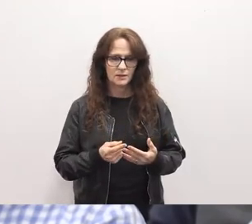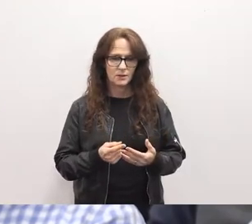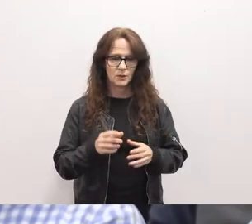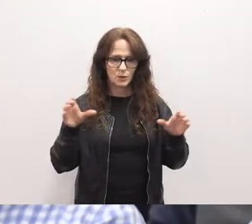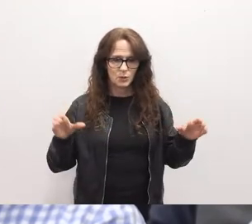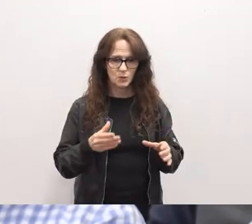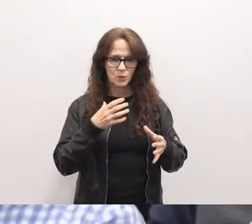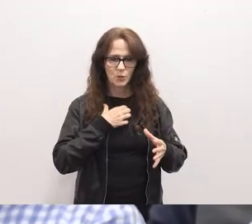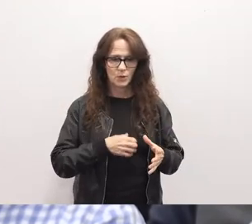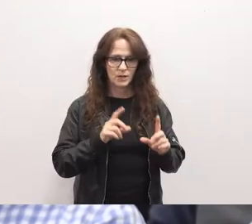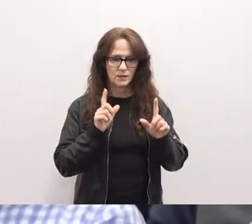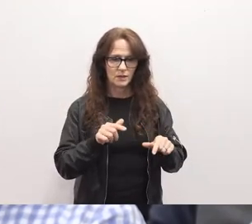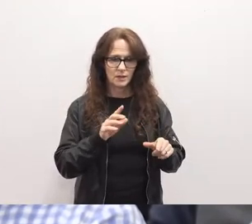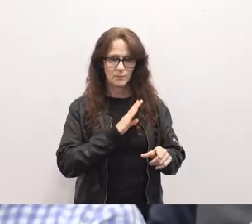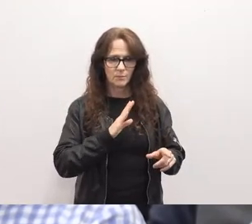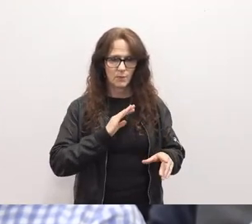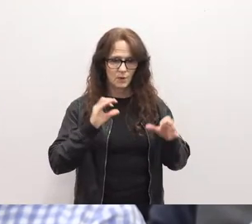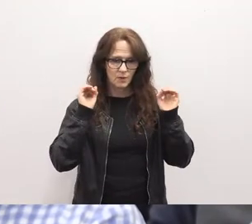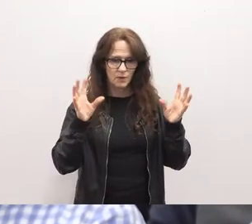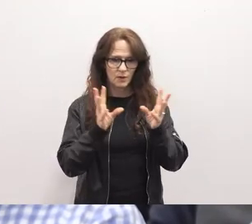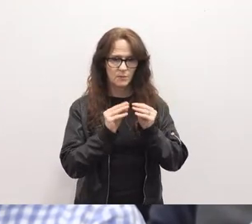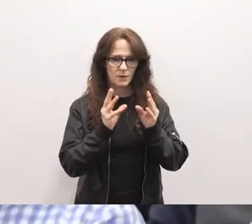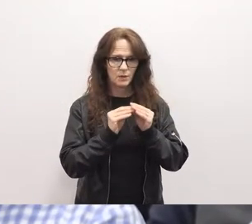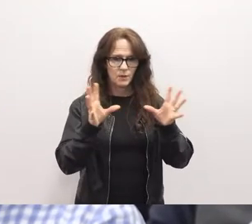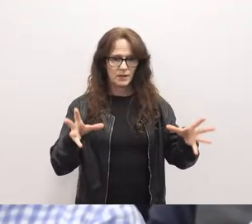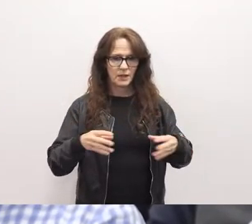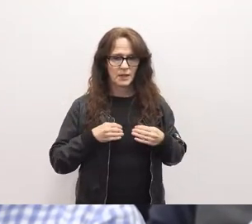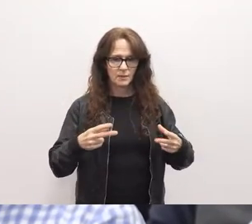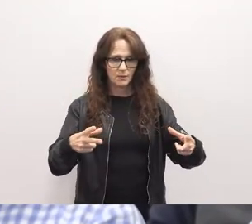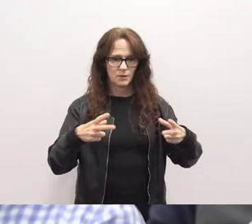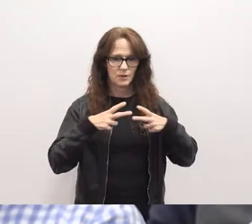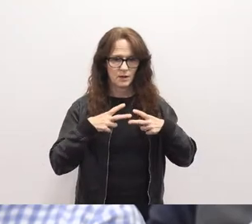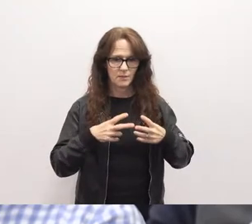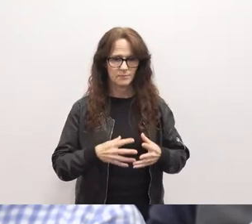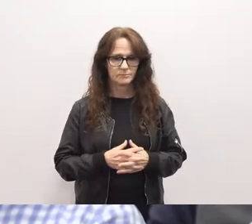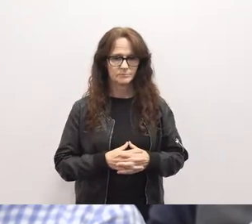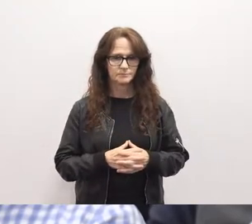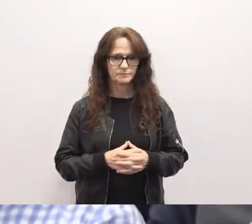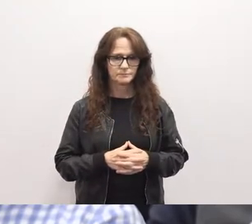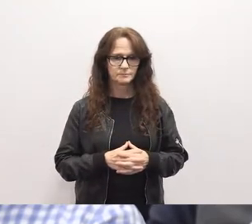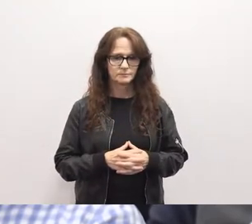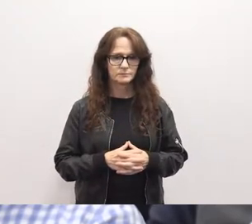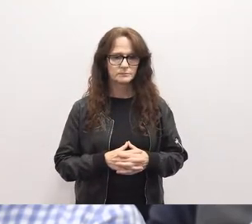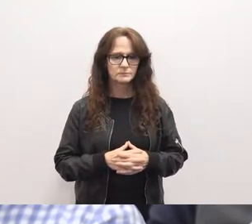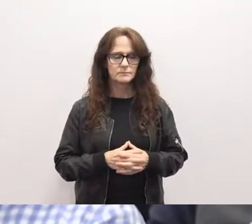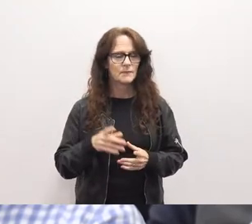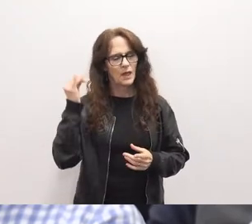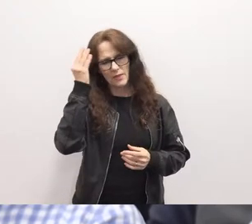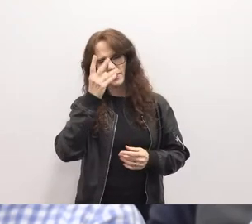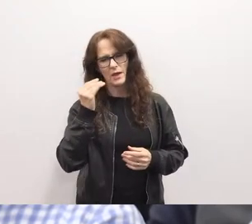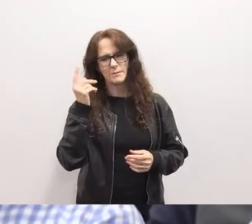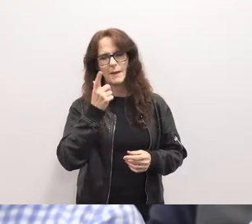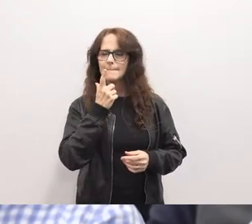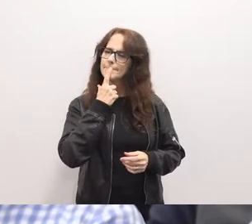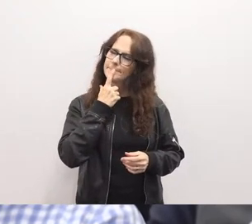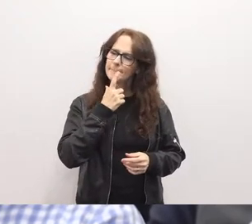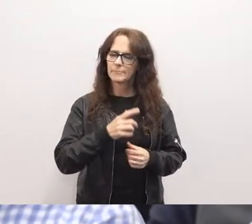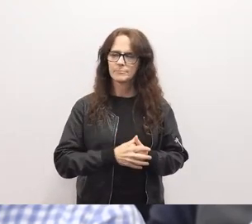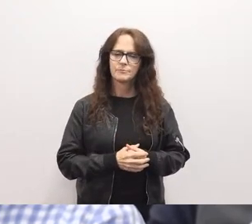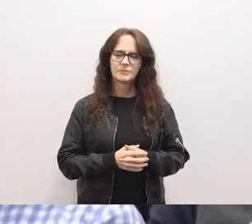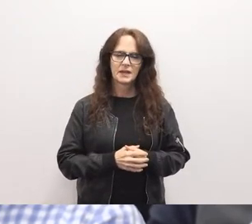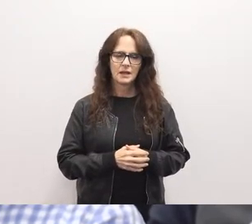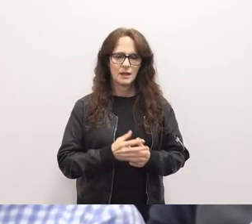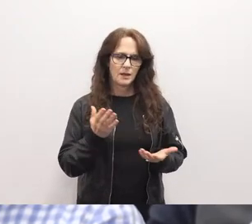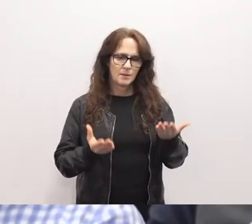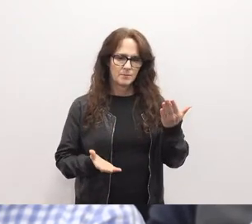do you wish to attend the Board of Education meeting when they accept your retirement? And I thought about that quite a lot and